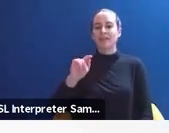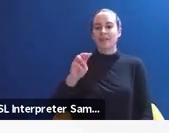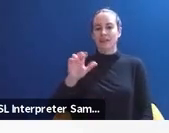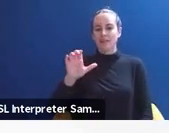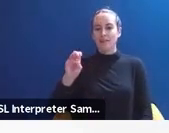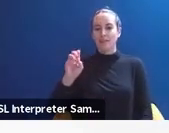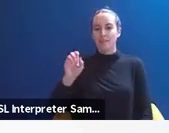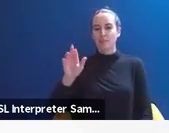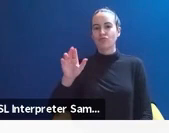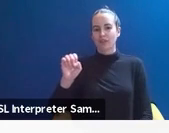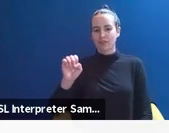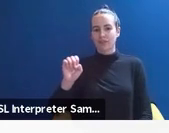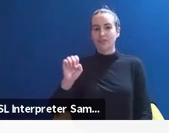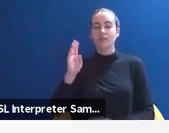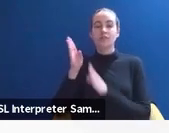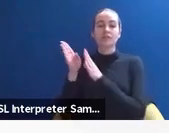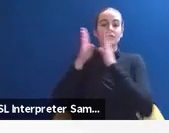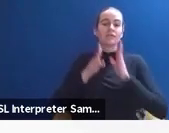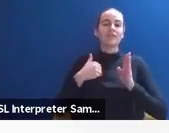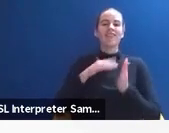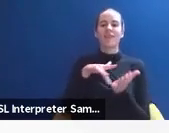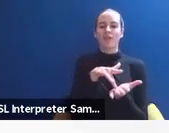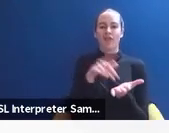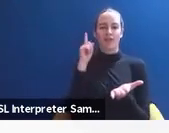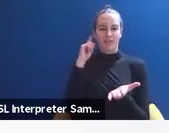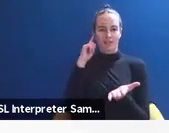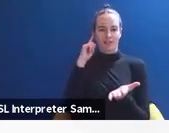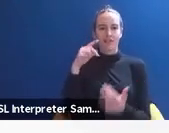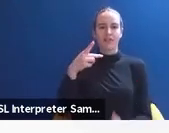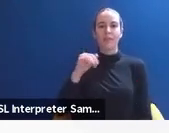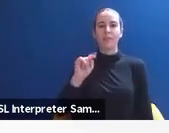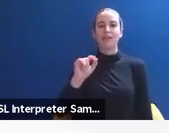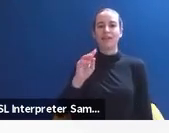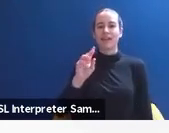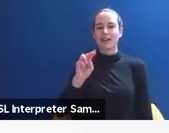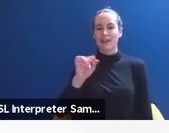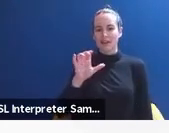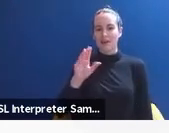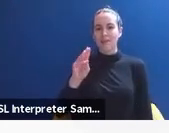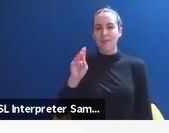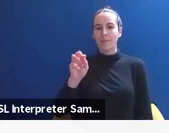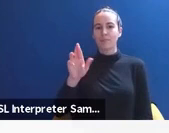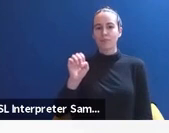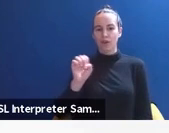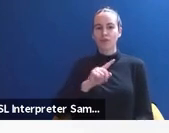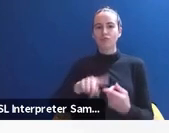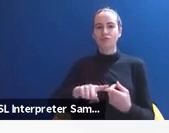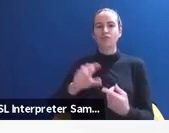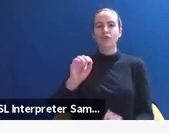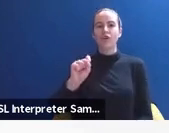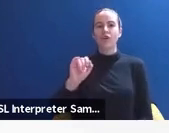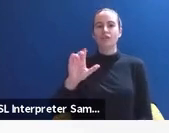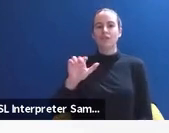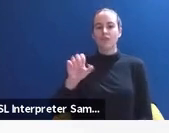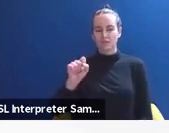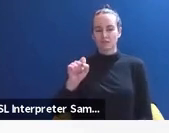middle ear. The middle ear is the tympanic membrane through the ossicles. So the tympanic membrane vibrates, which then